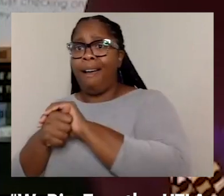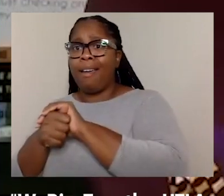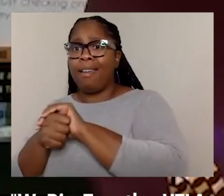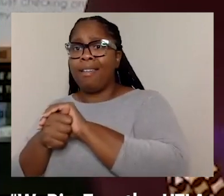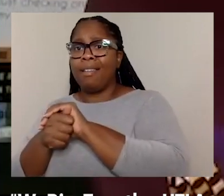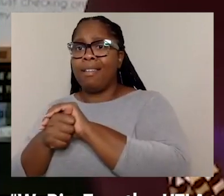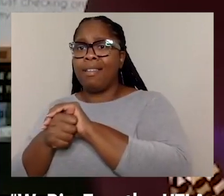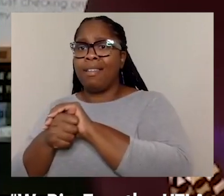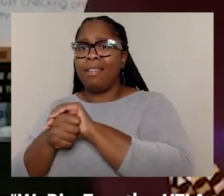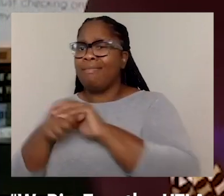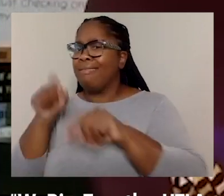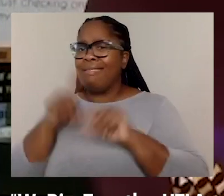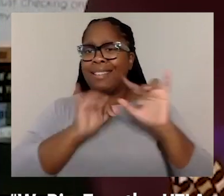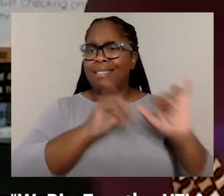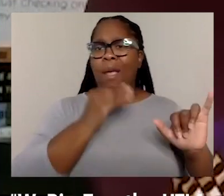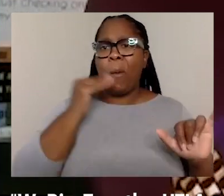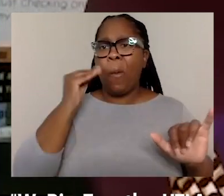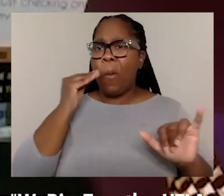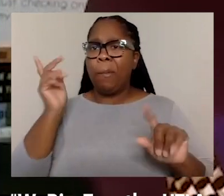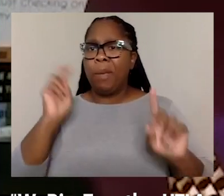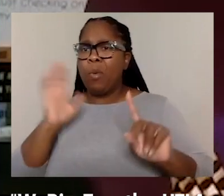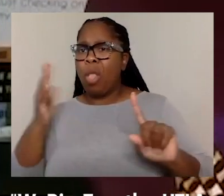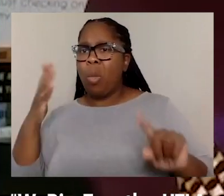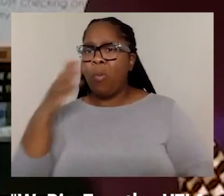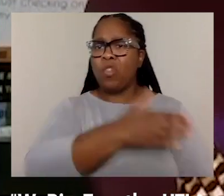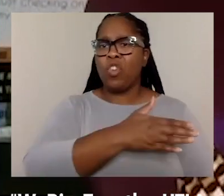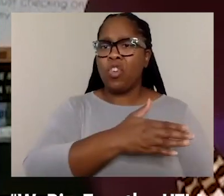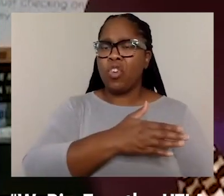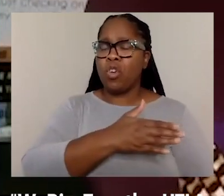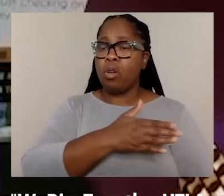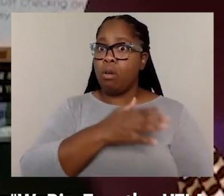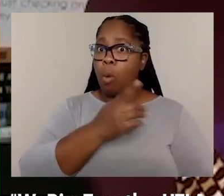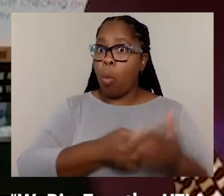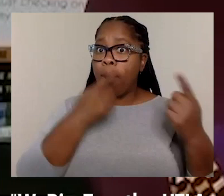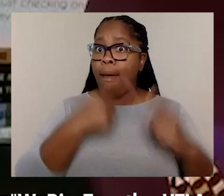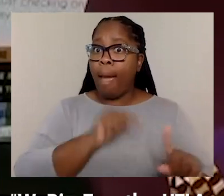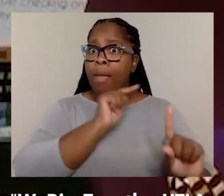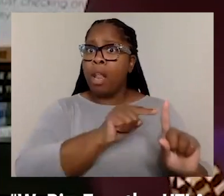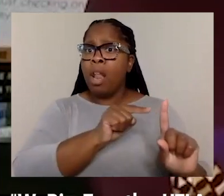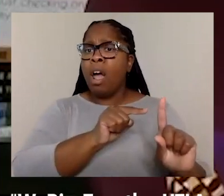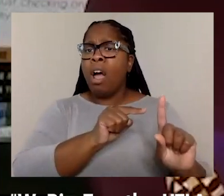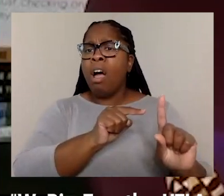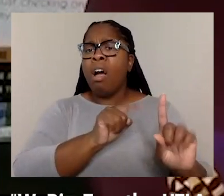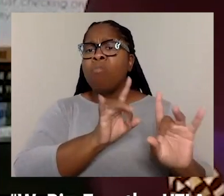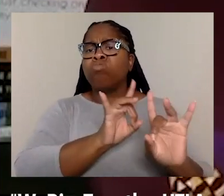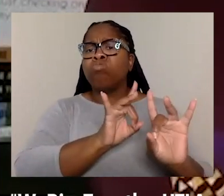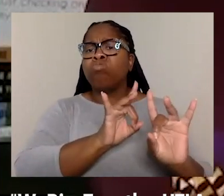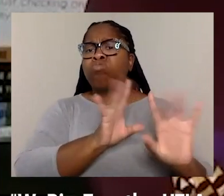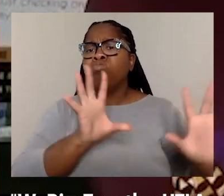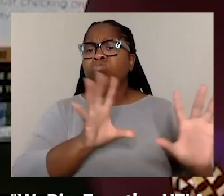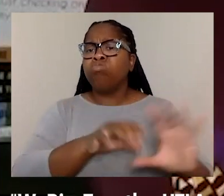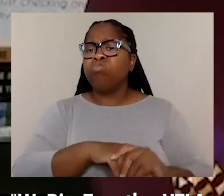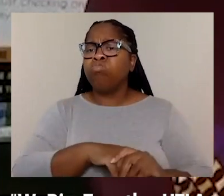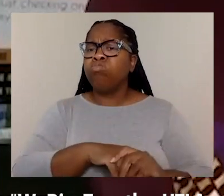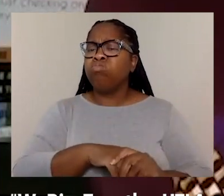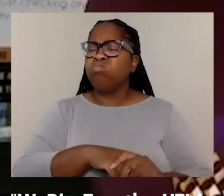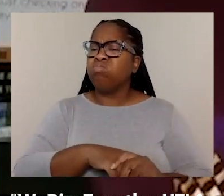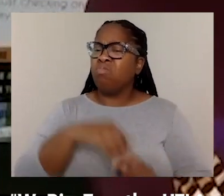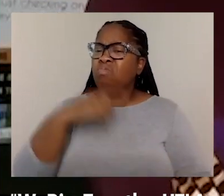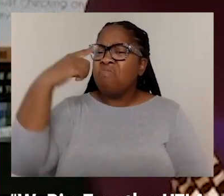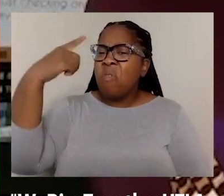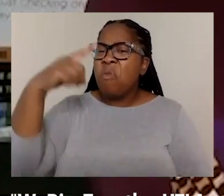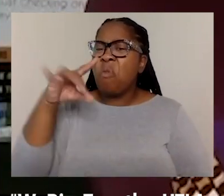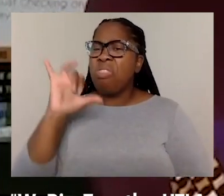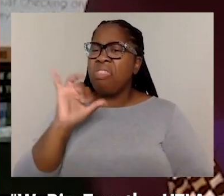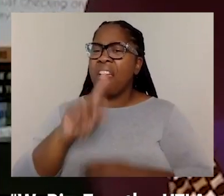teacher is a travesty. No one should have to endure these kinds of attacks.